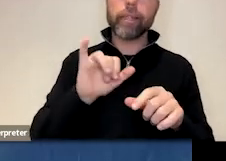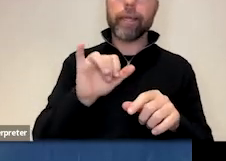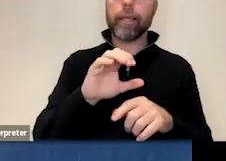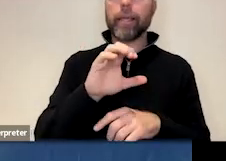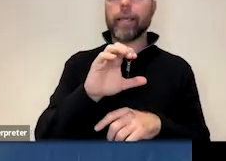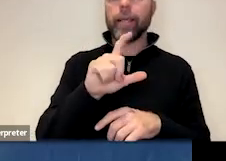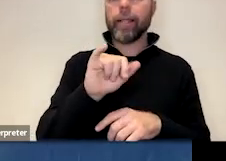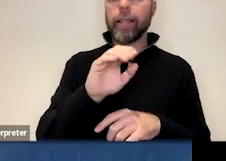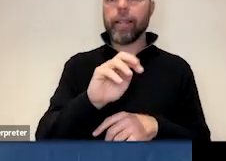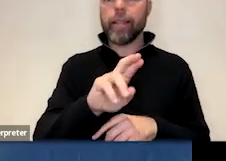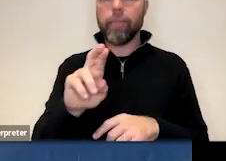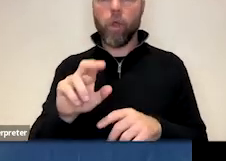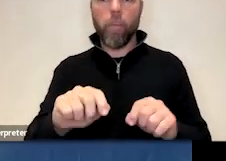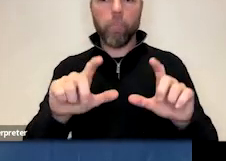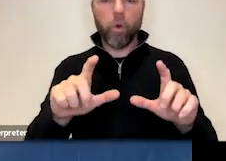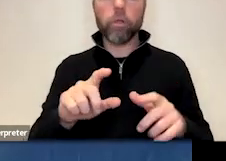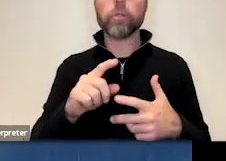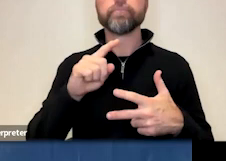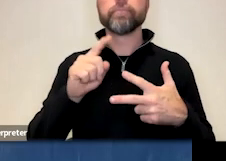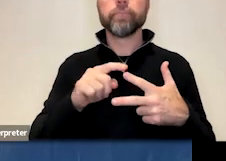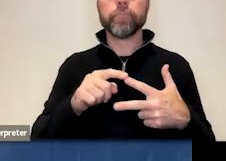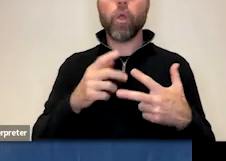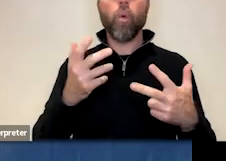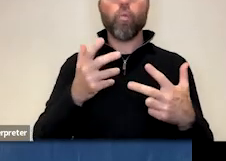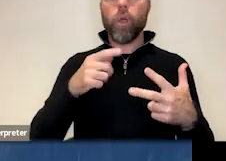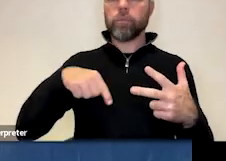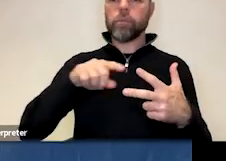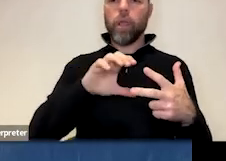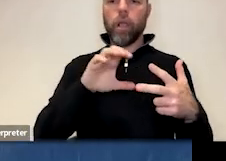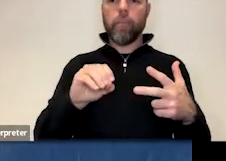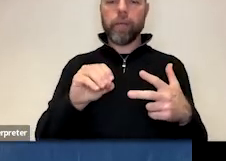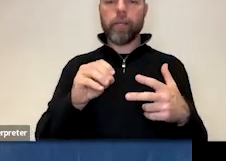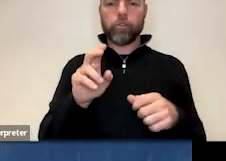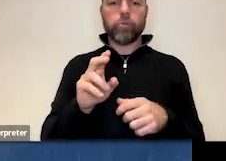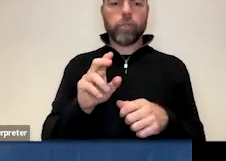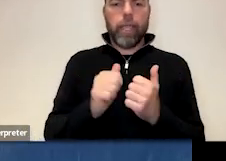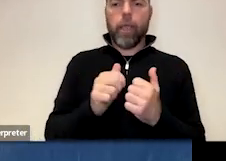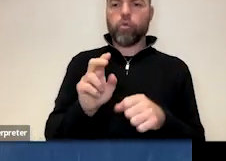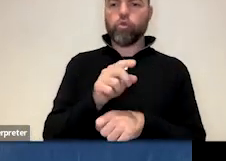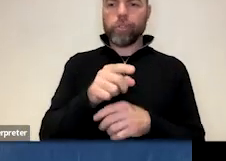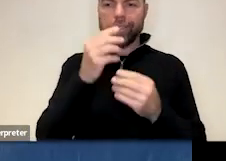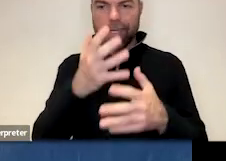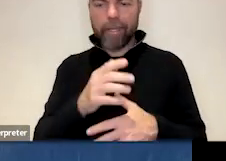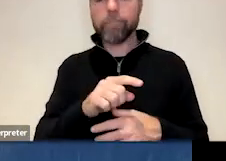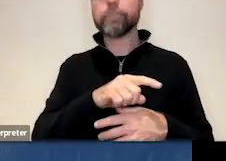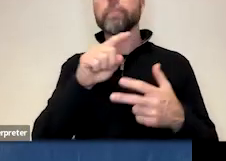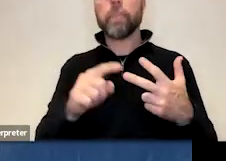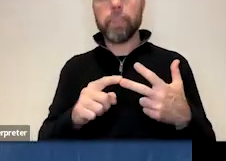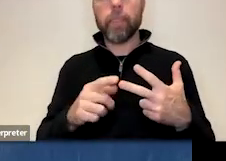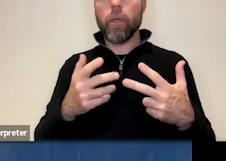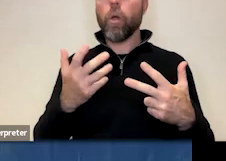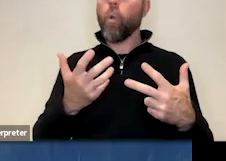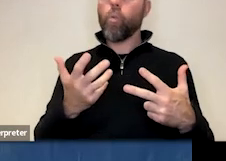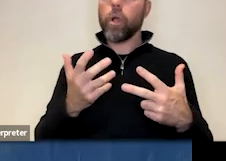Resilience Portal? Two, what have we as a company done with this climate data? And three, what